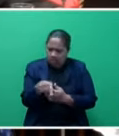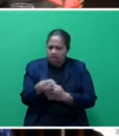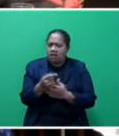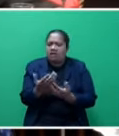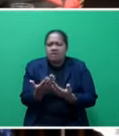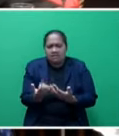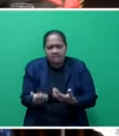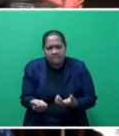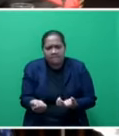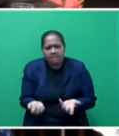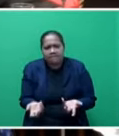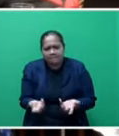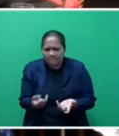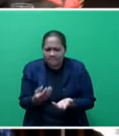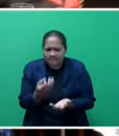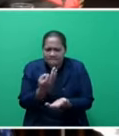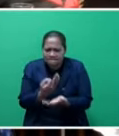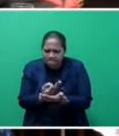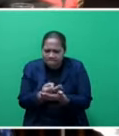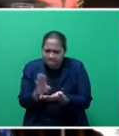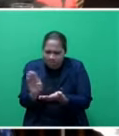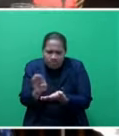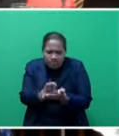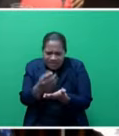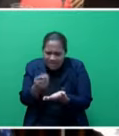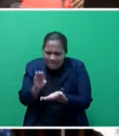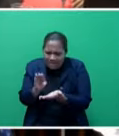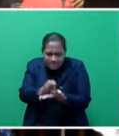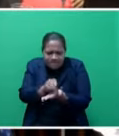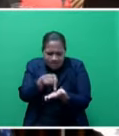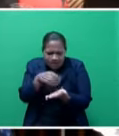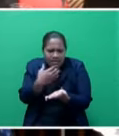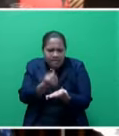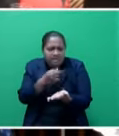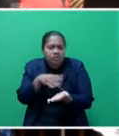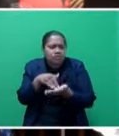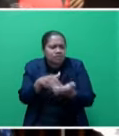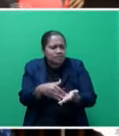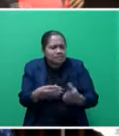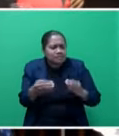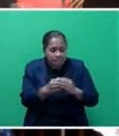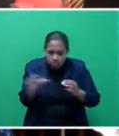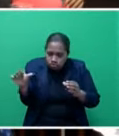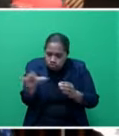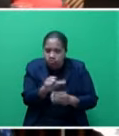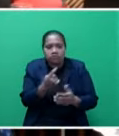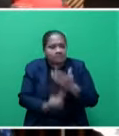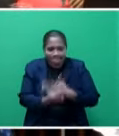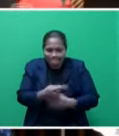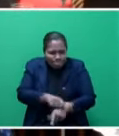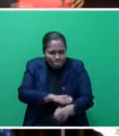source of funding in there to help the banks. They should make an effort to bring down interest